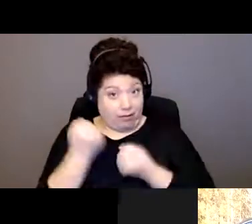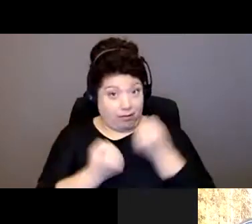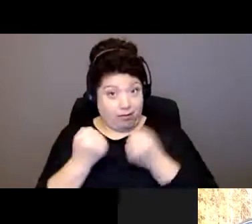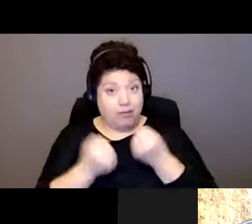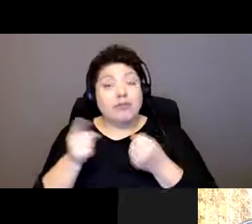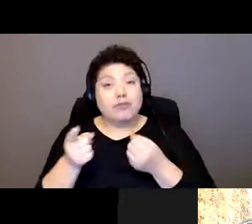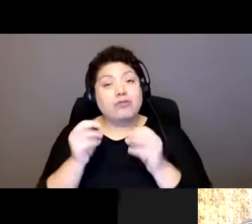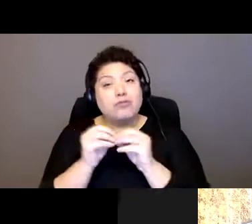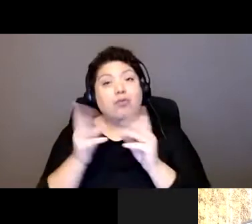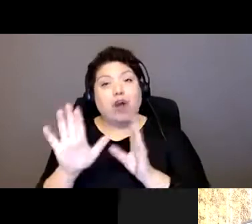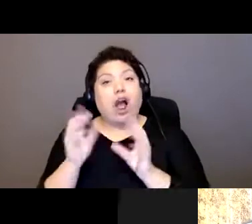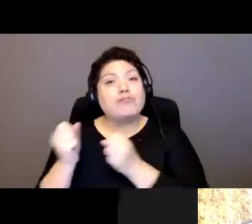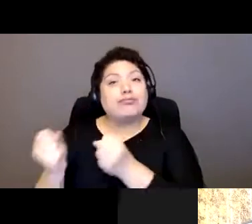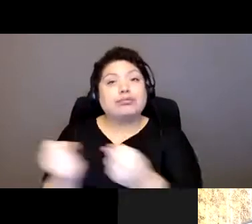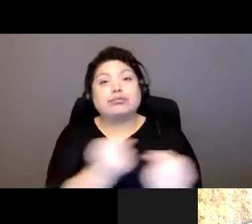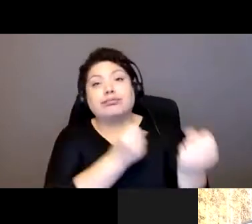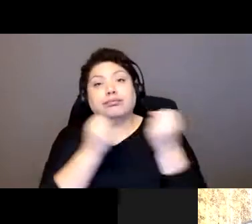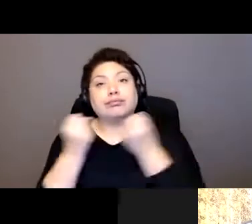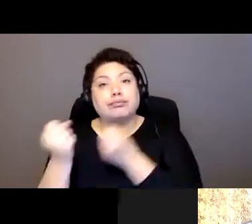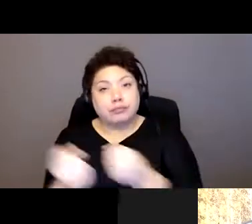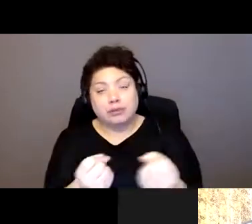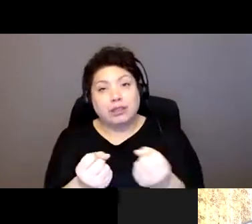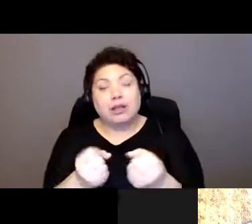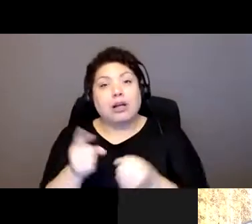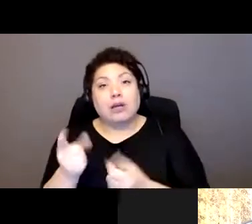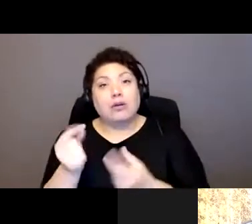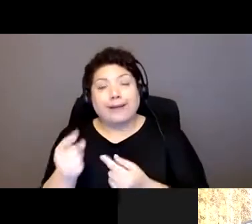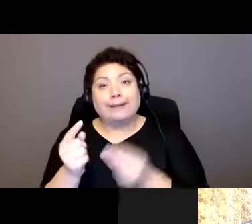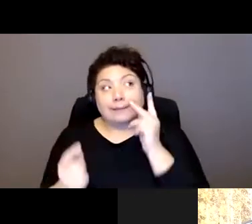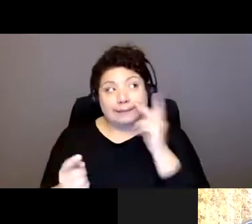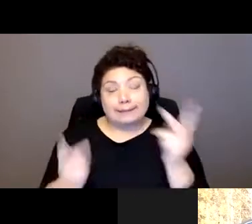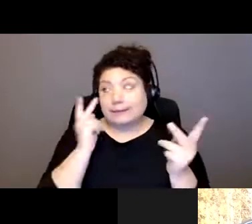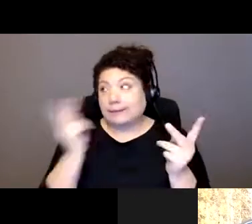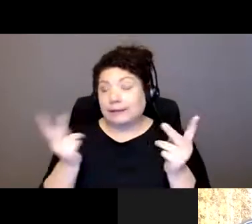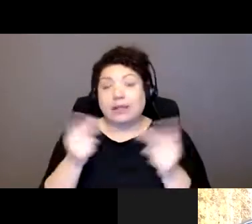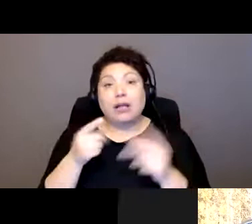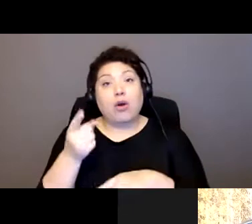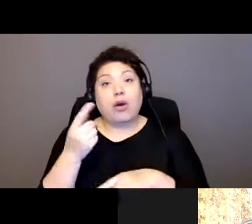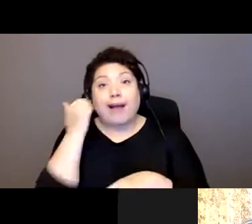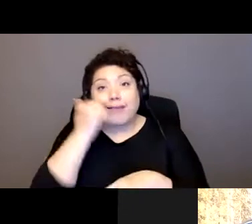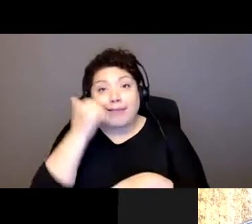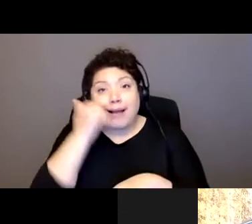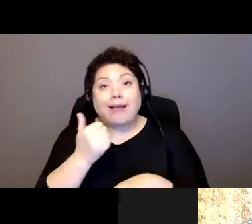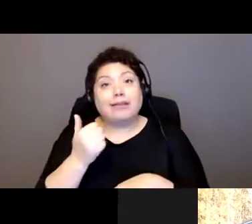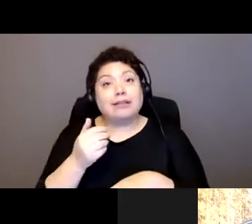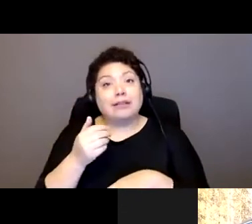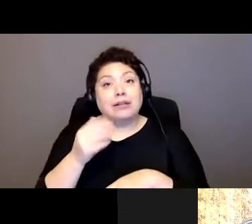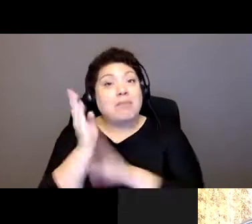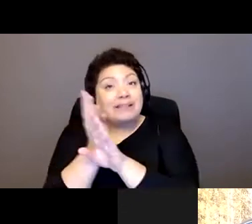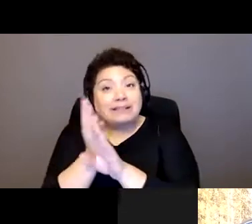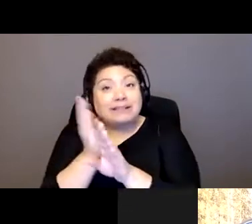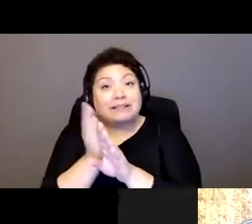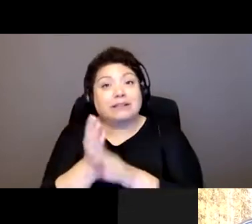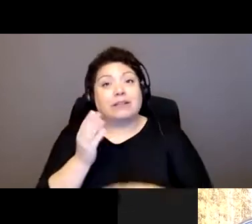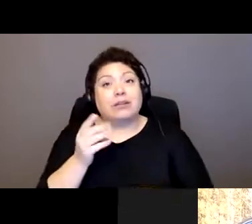rides around in her car. She doesn't have to see anything like that on the buses, or she doesn't see people that